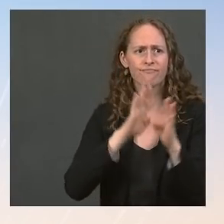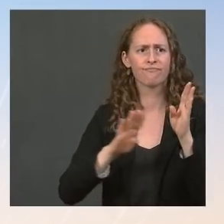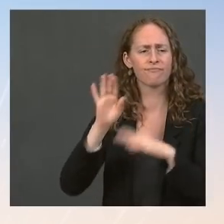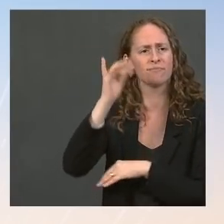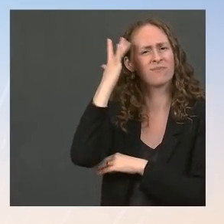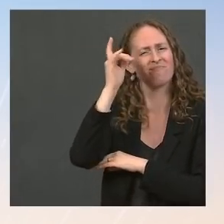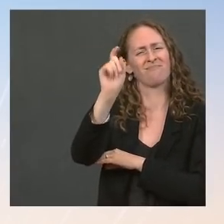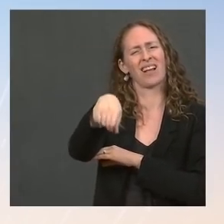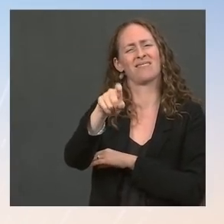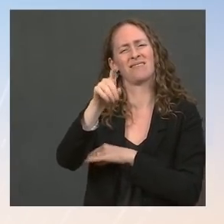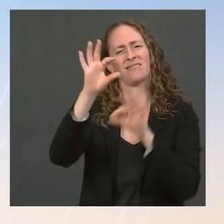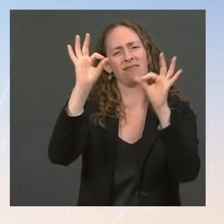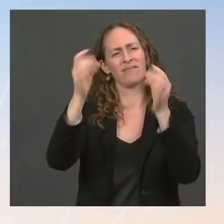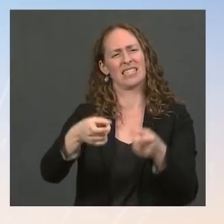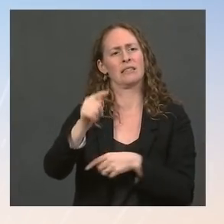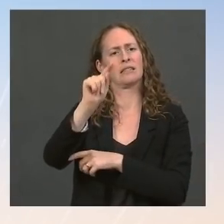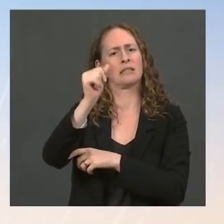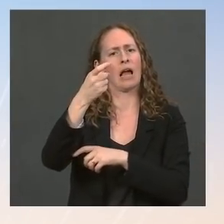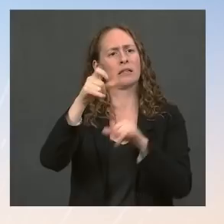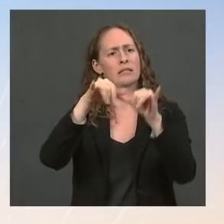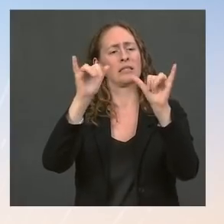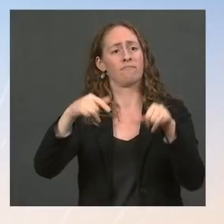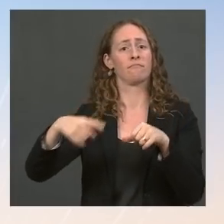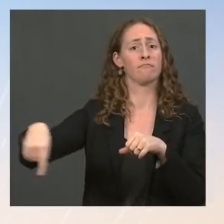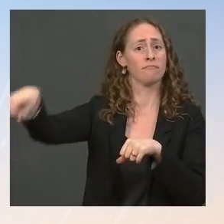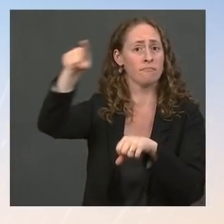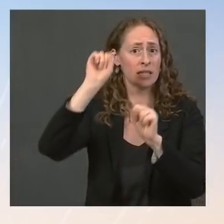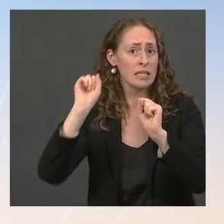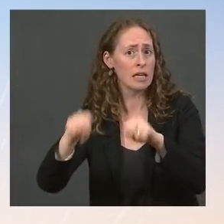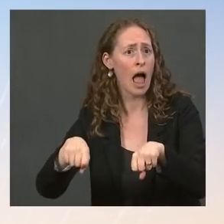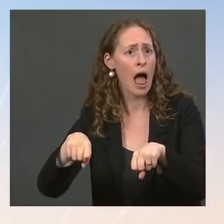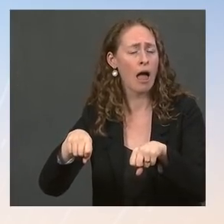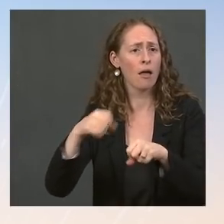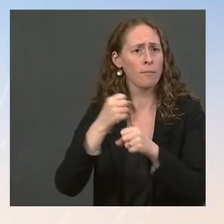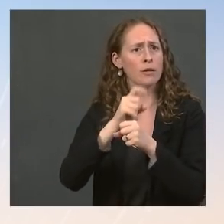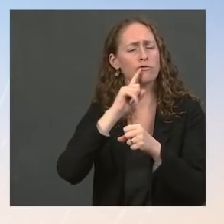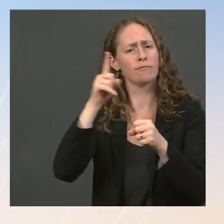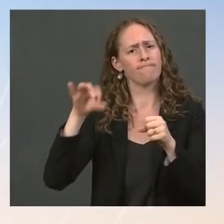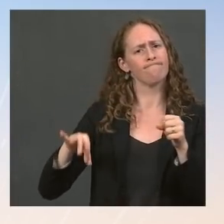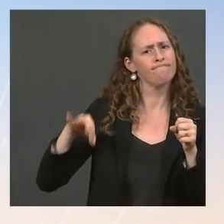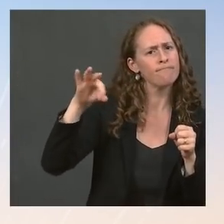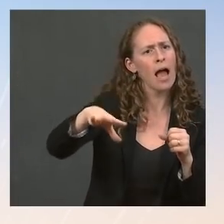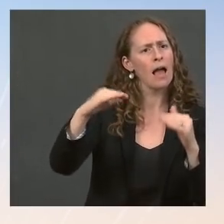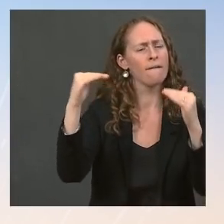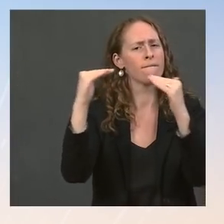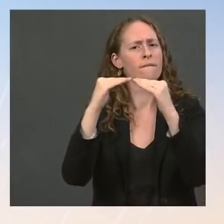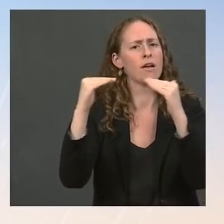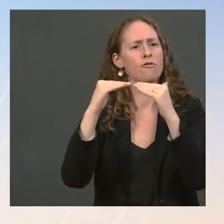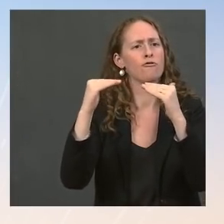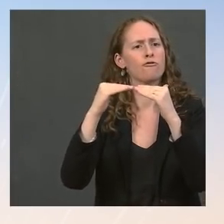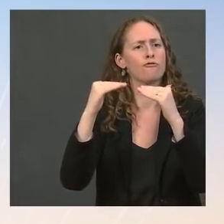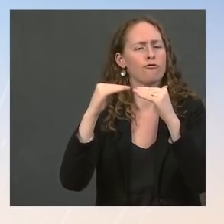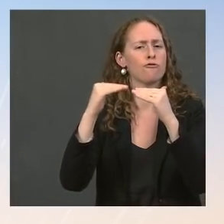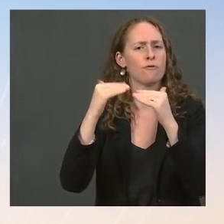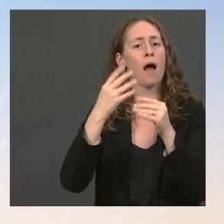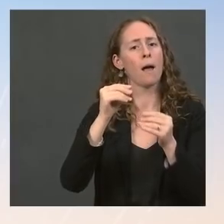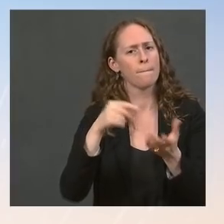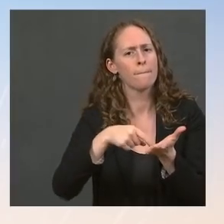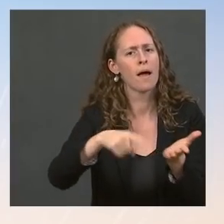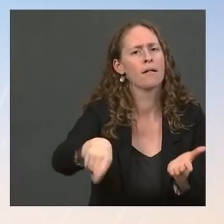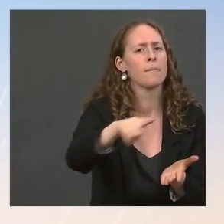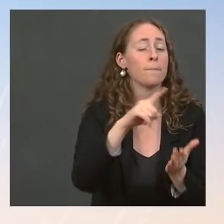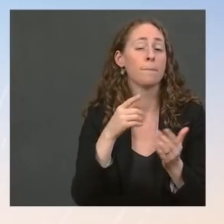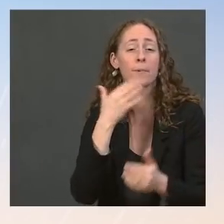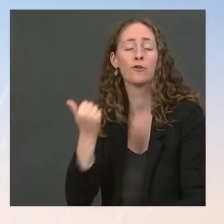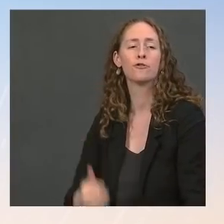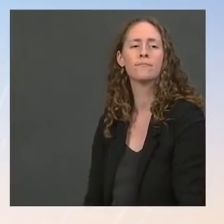without passing on costs to the American people. Go ahead, Weijia. Jen, thank you so much. To follow up on what Terry was asking about, sure. Senator Sanders, over